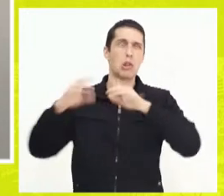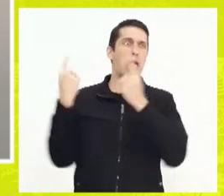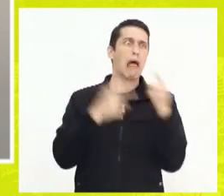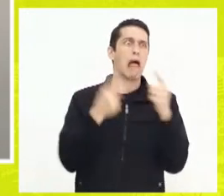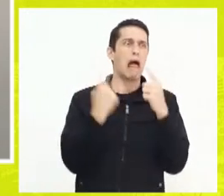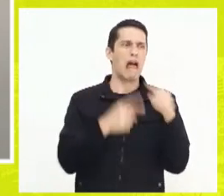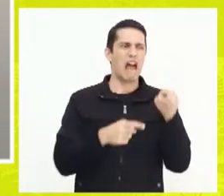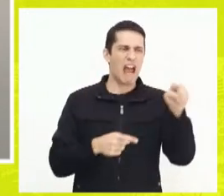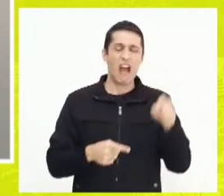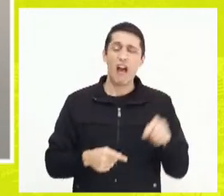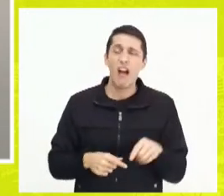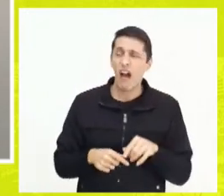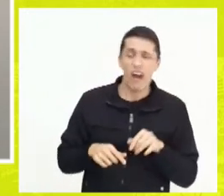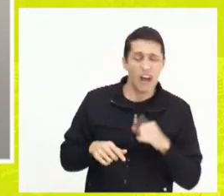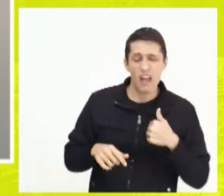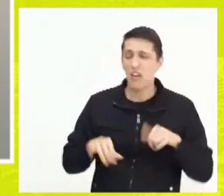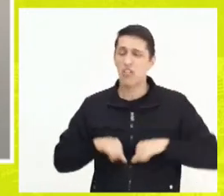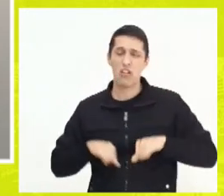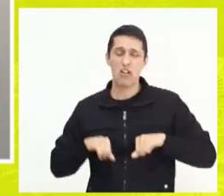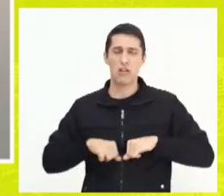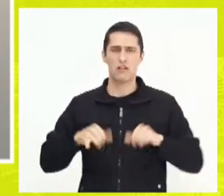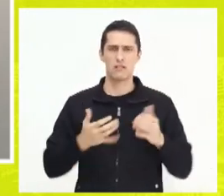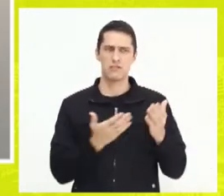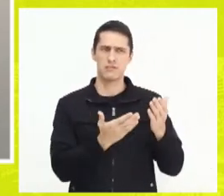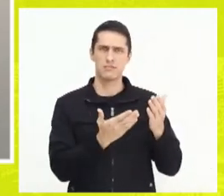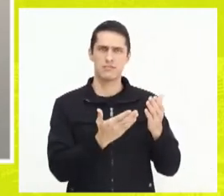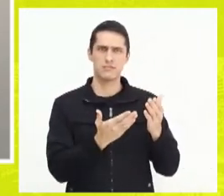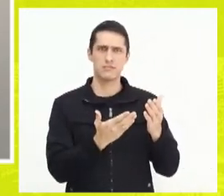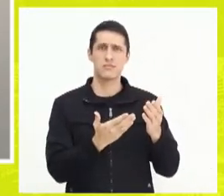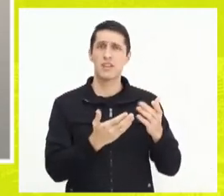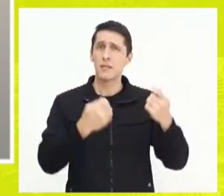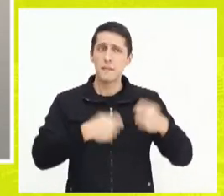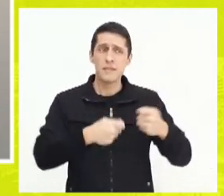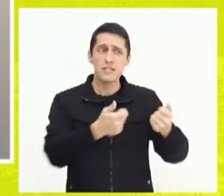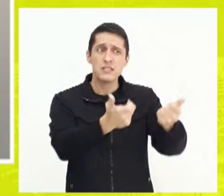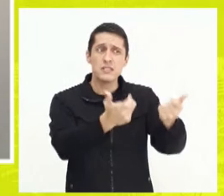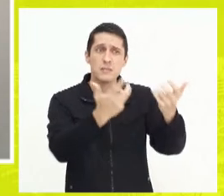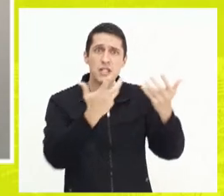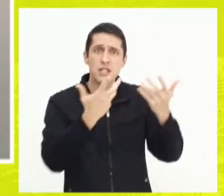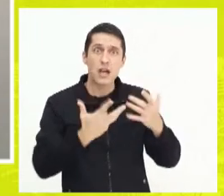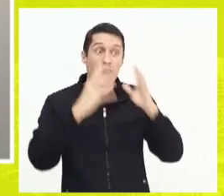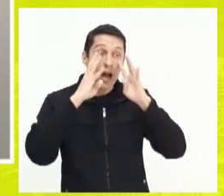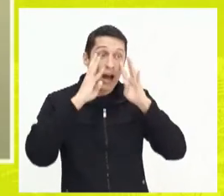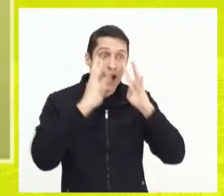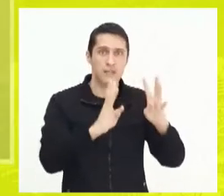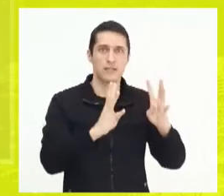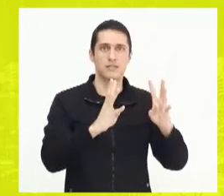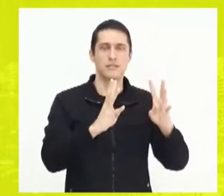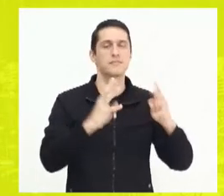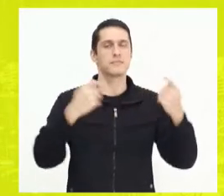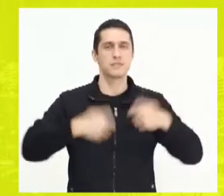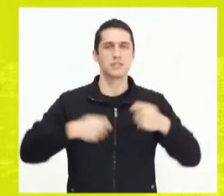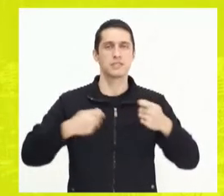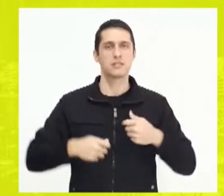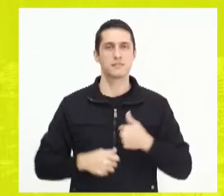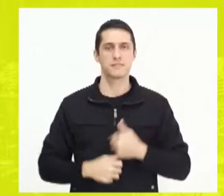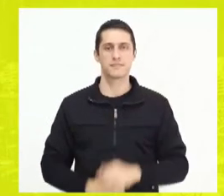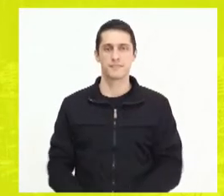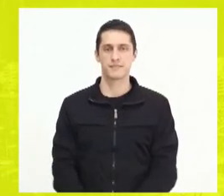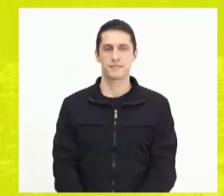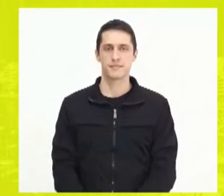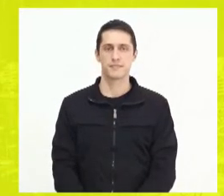always against they place themselves as victims people must be heard women must be heard that's my